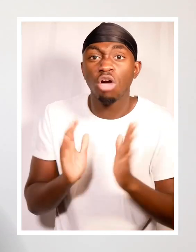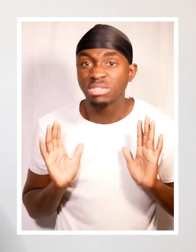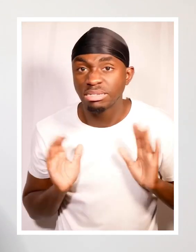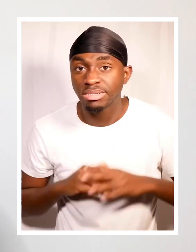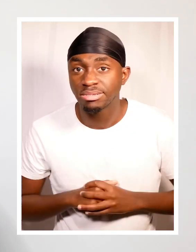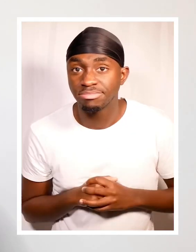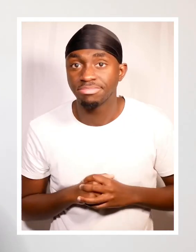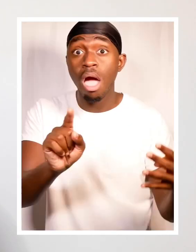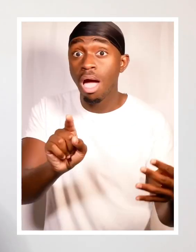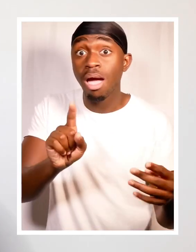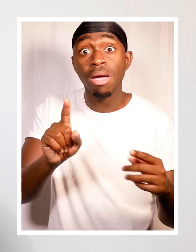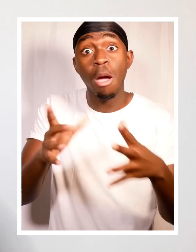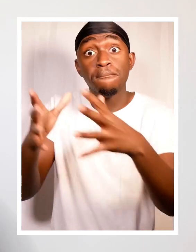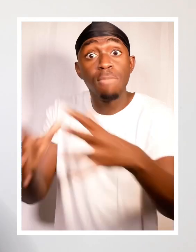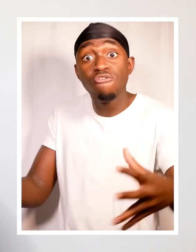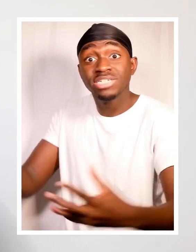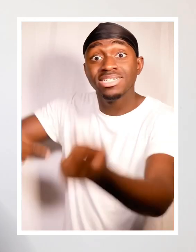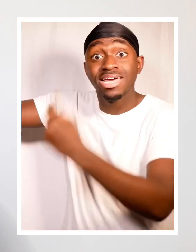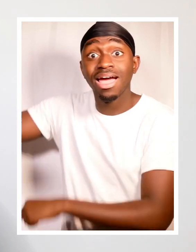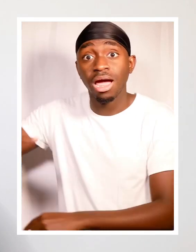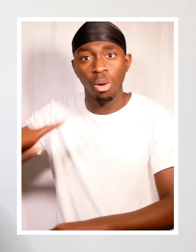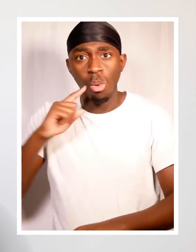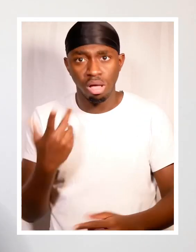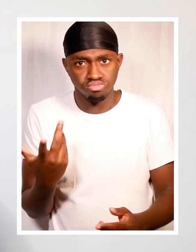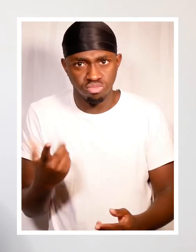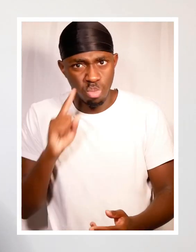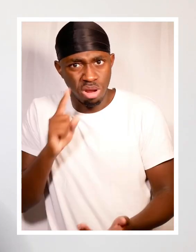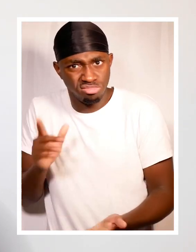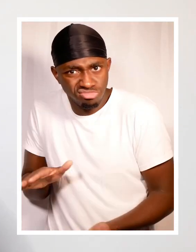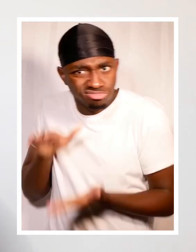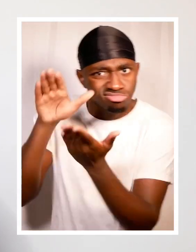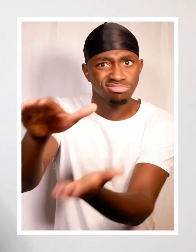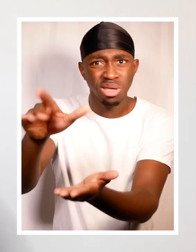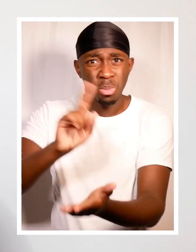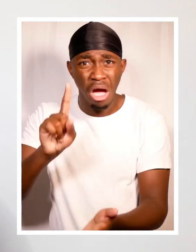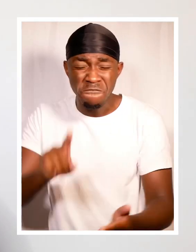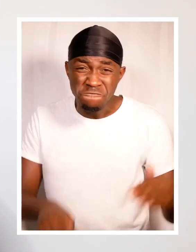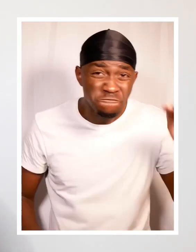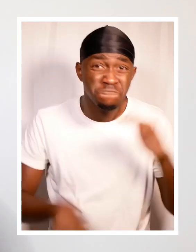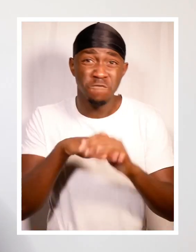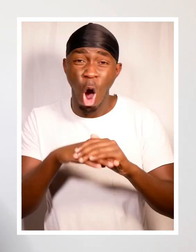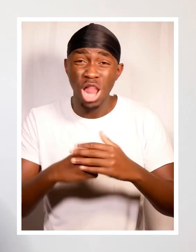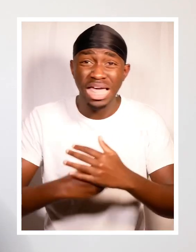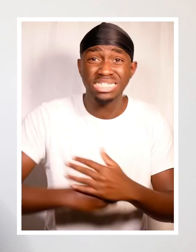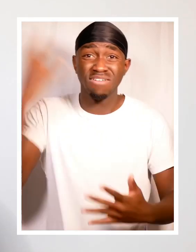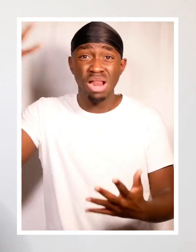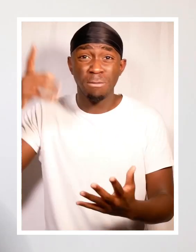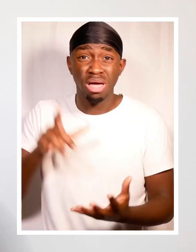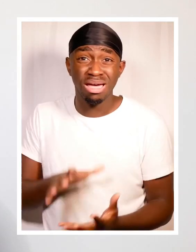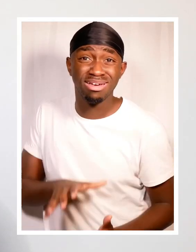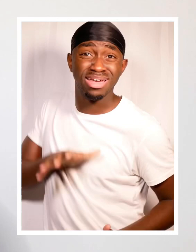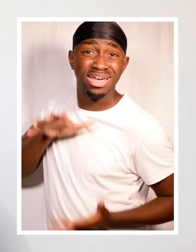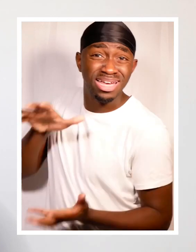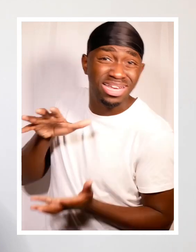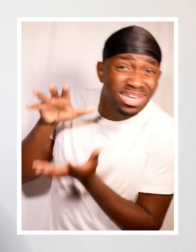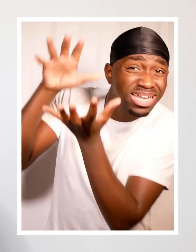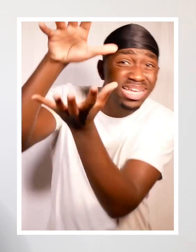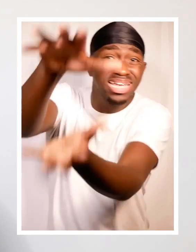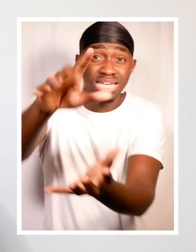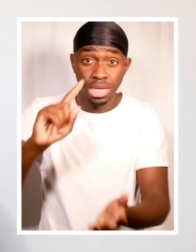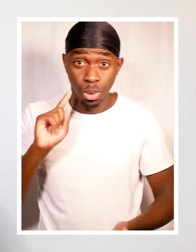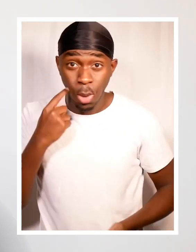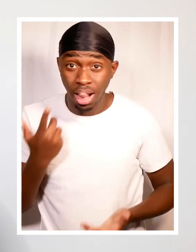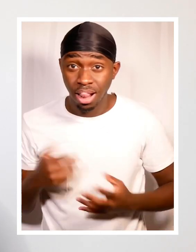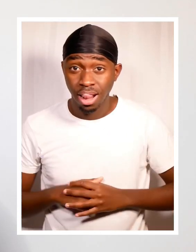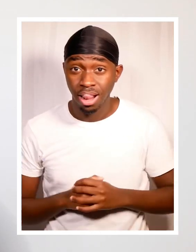whether it's worth paying for a boot camp or not it depends on a few things um i feel